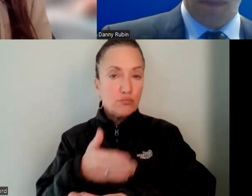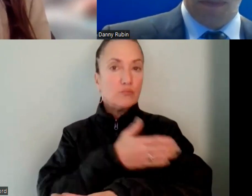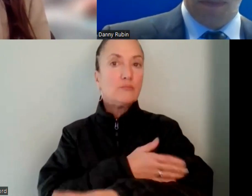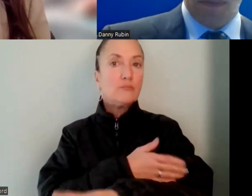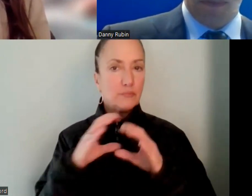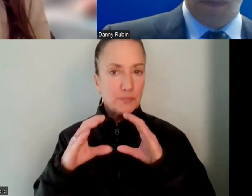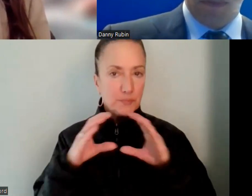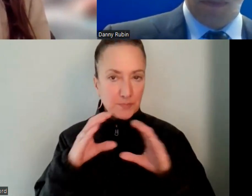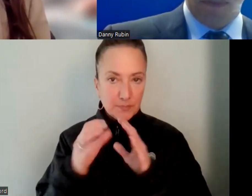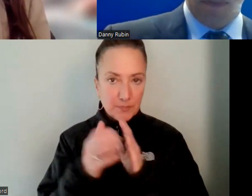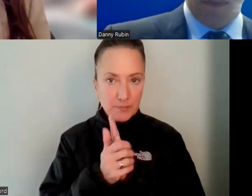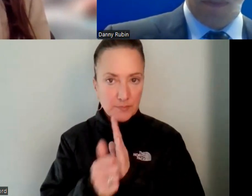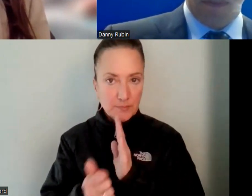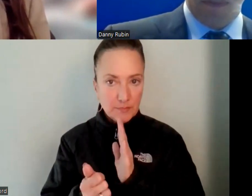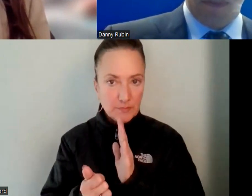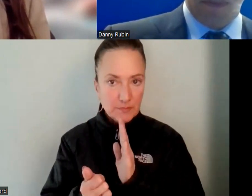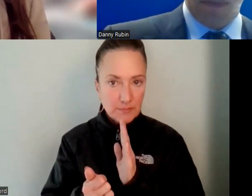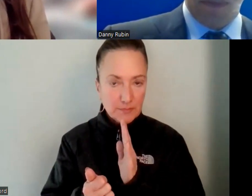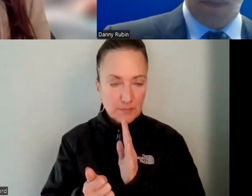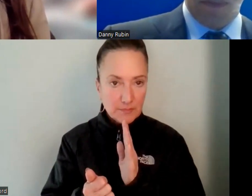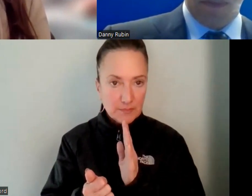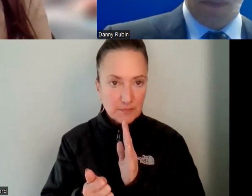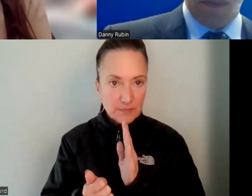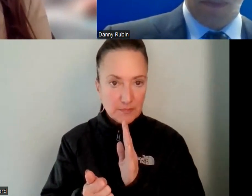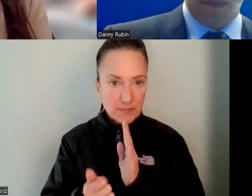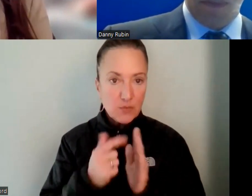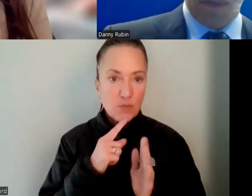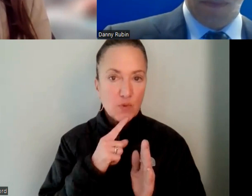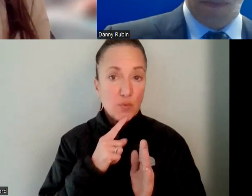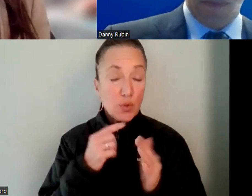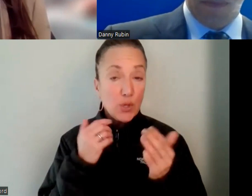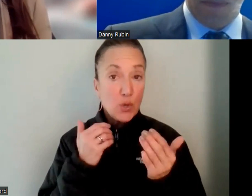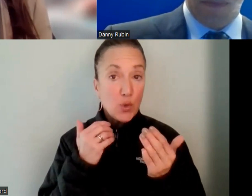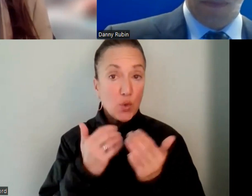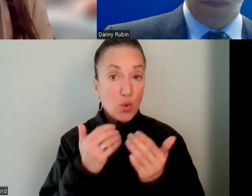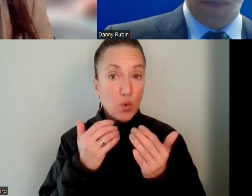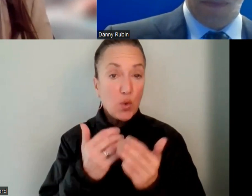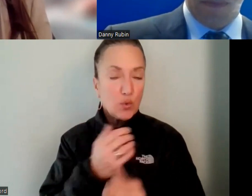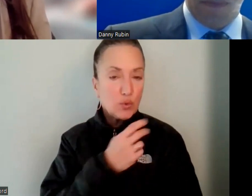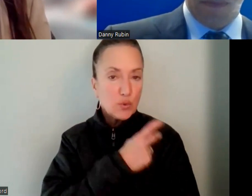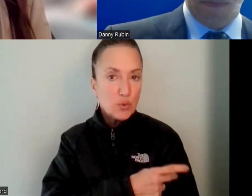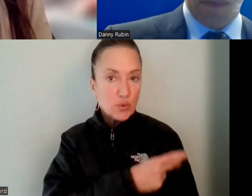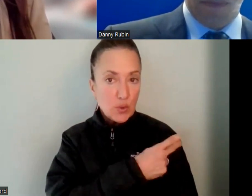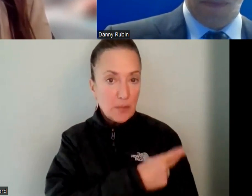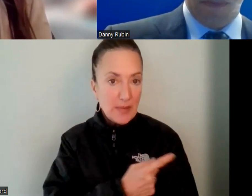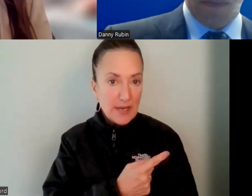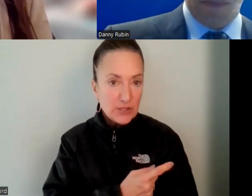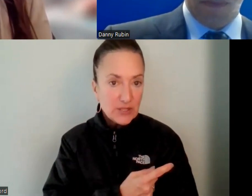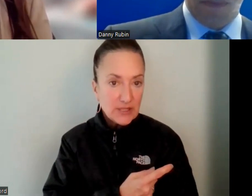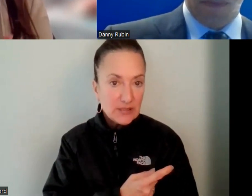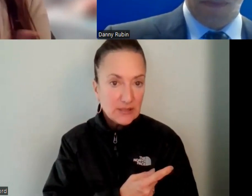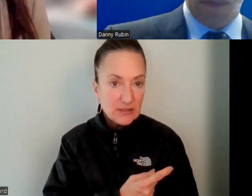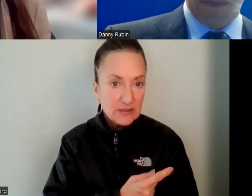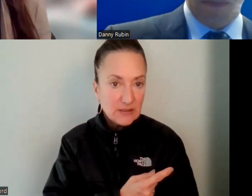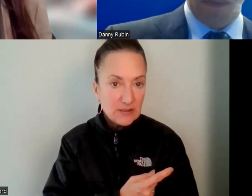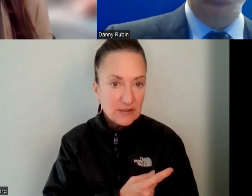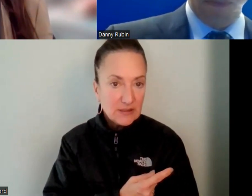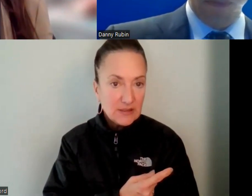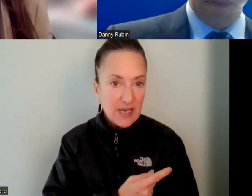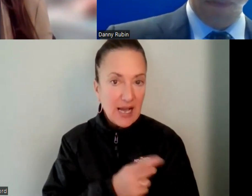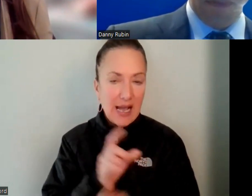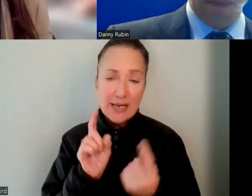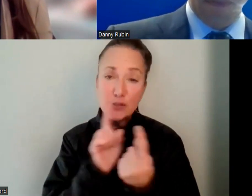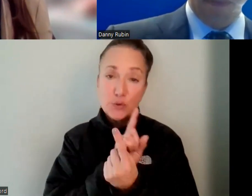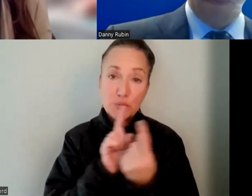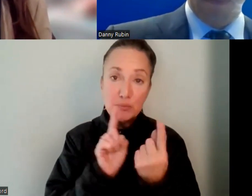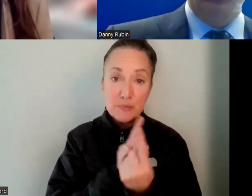skills. It definitely got me closer to the patients. I was able to know so many people